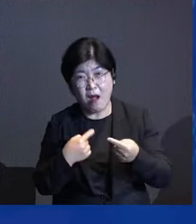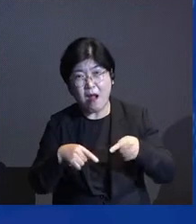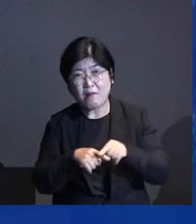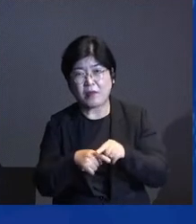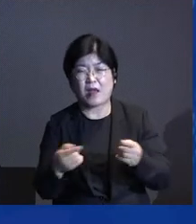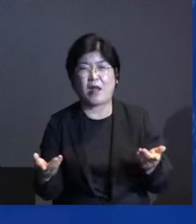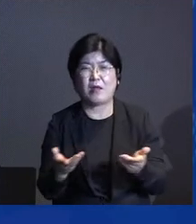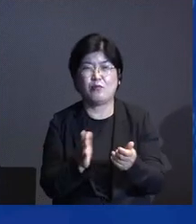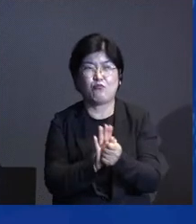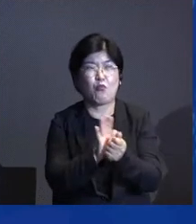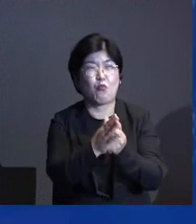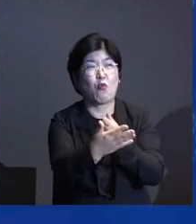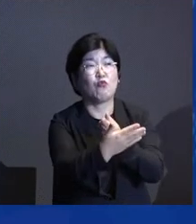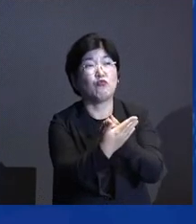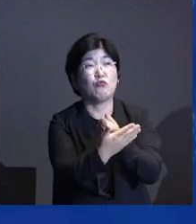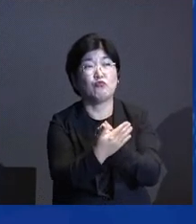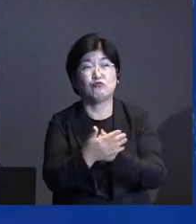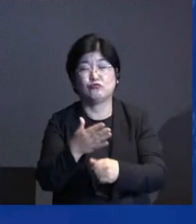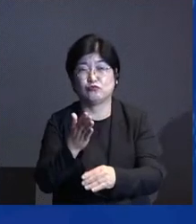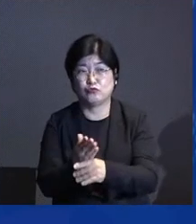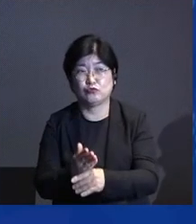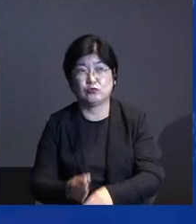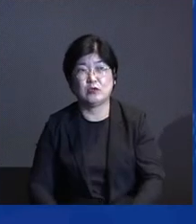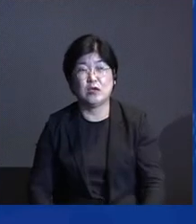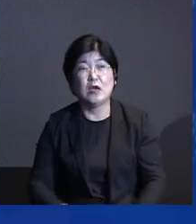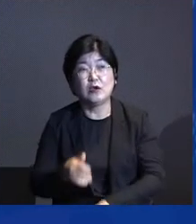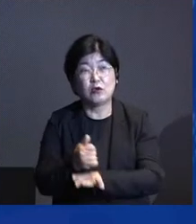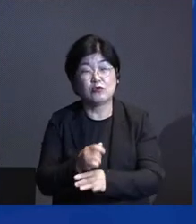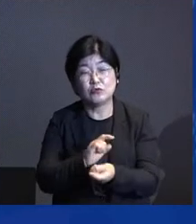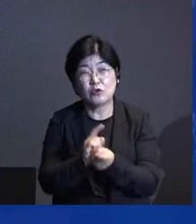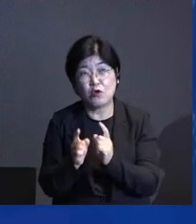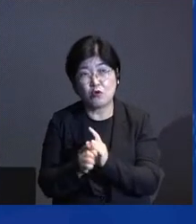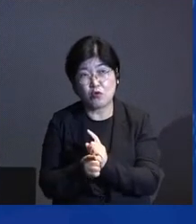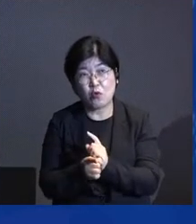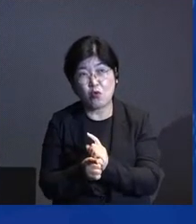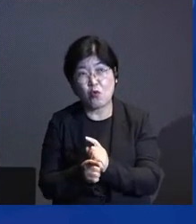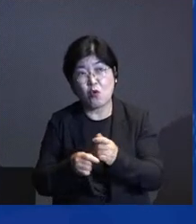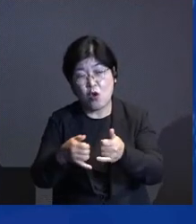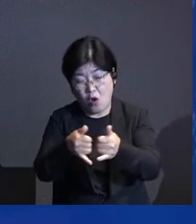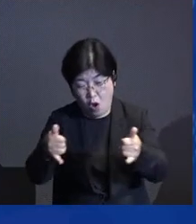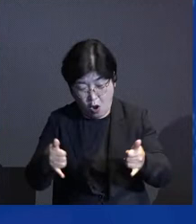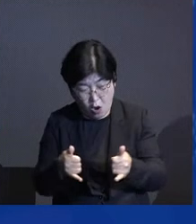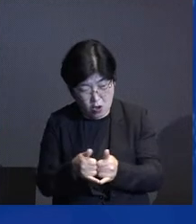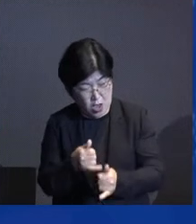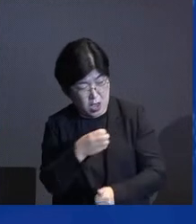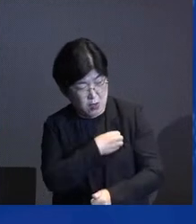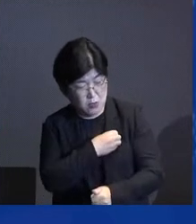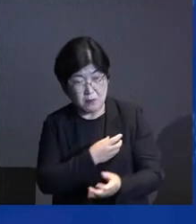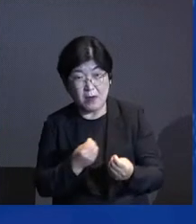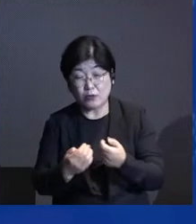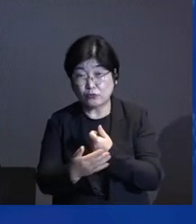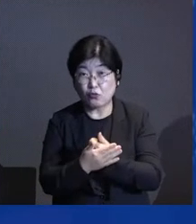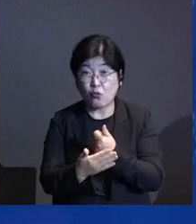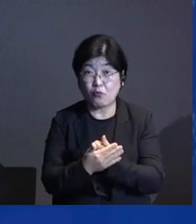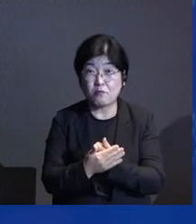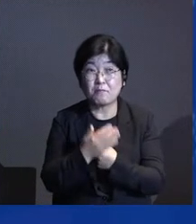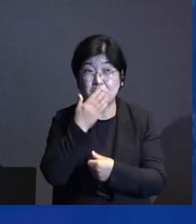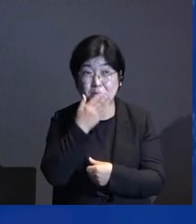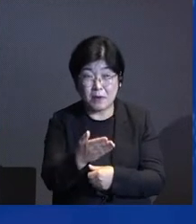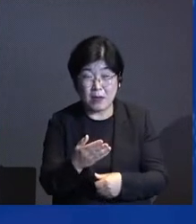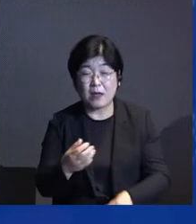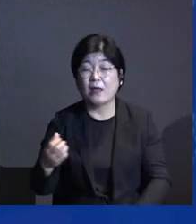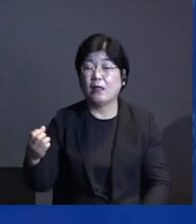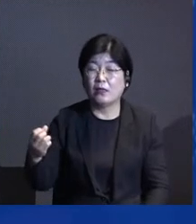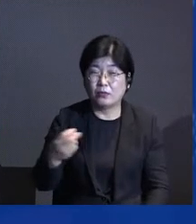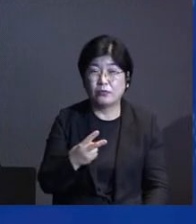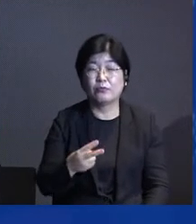for the club members as well as the community members. And the health checkup is carried out directly at the